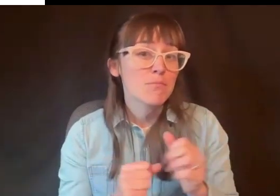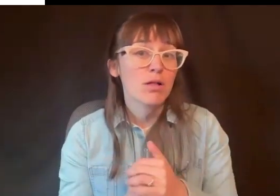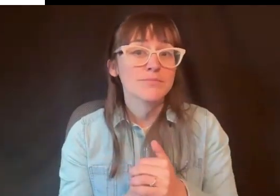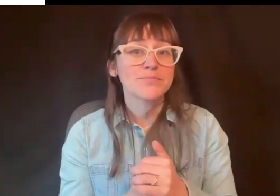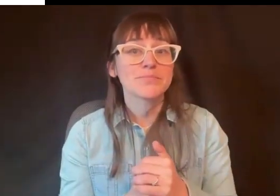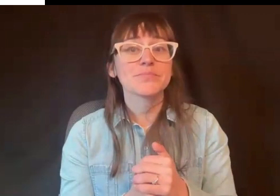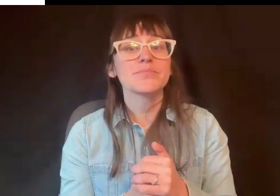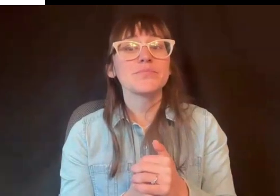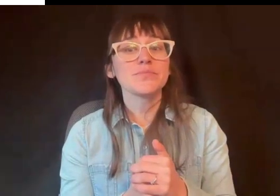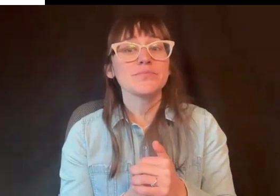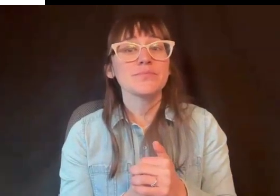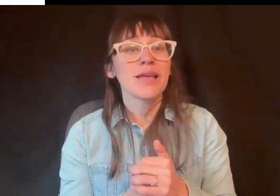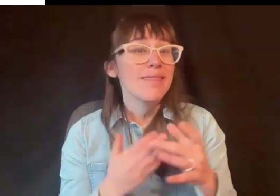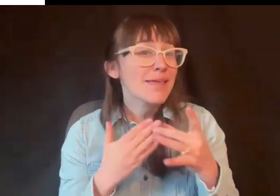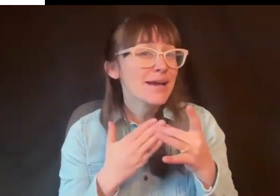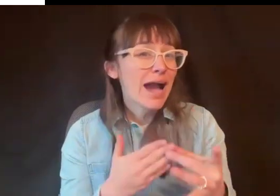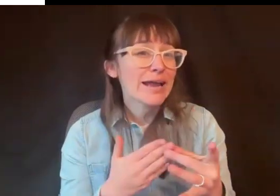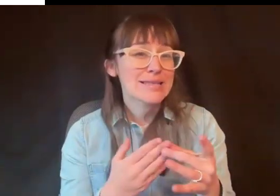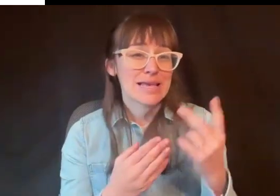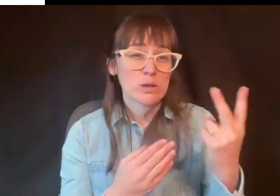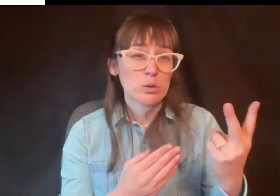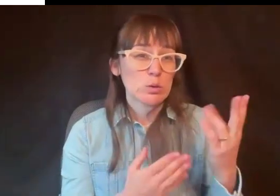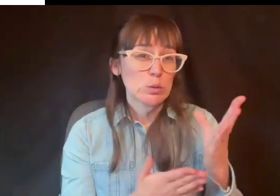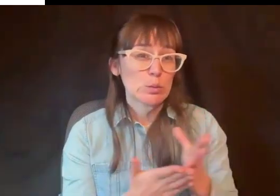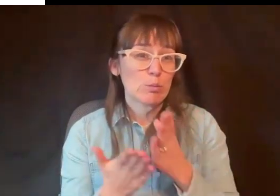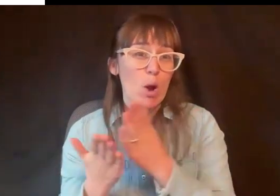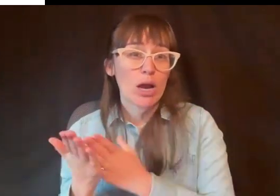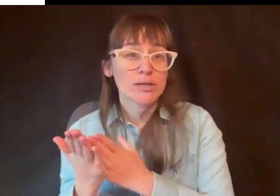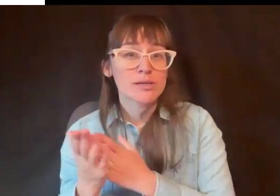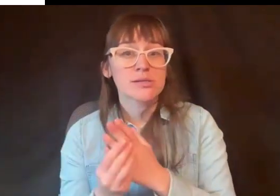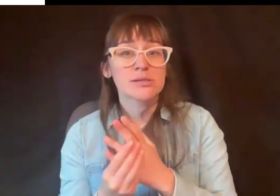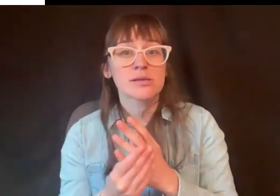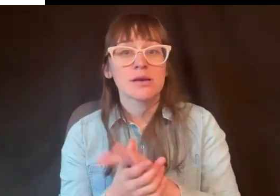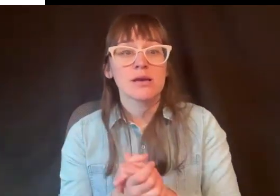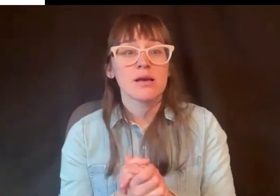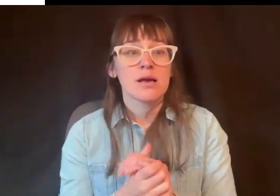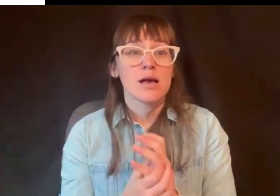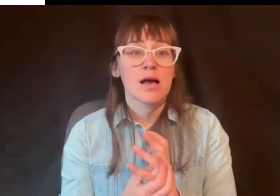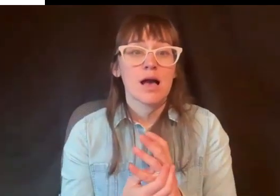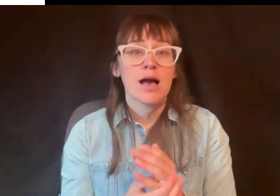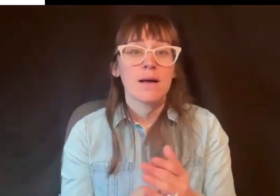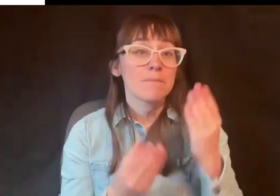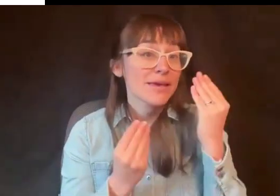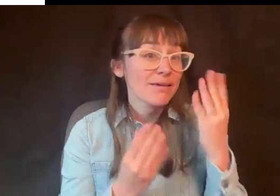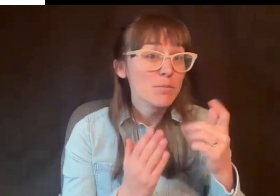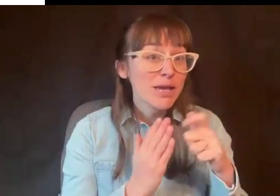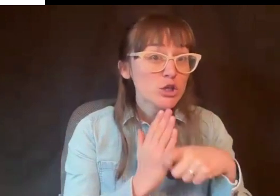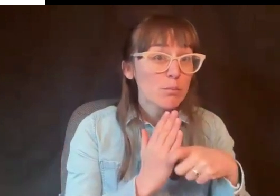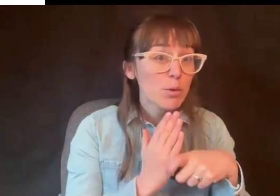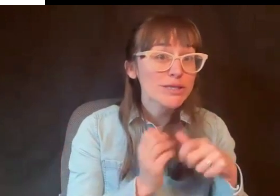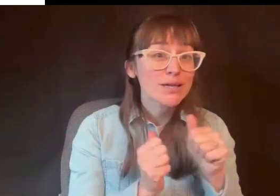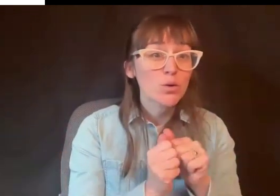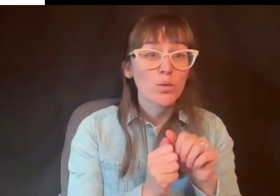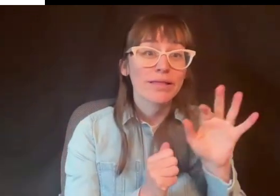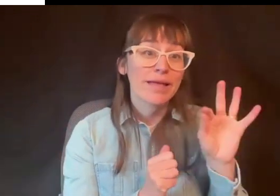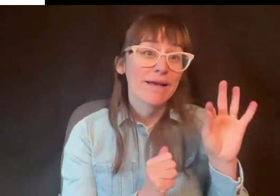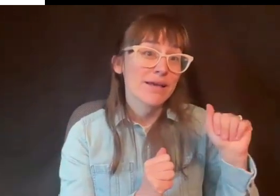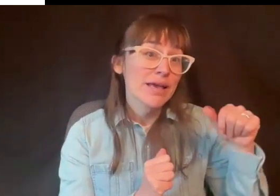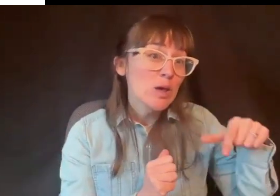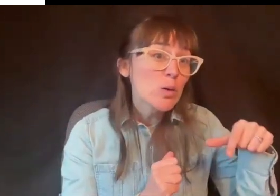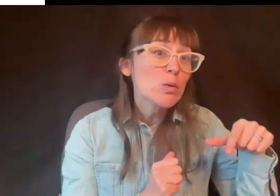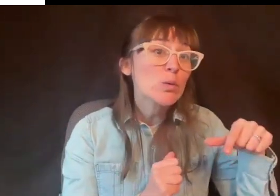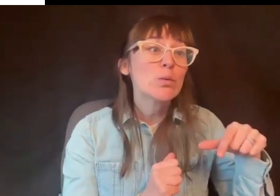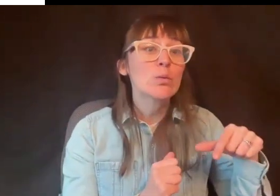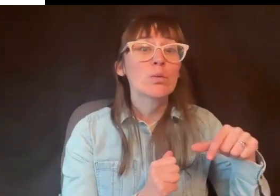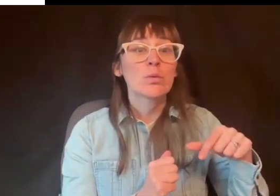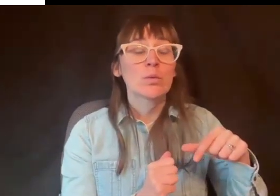this webinar, the guidance is comprised of two parts: an informational bulletin addressing frequently asked questions and providing some scenarios to help better